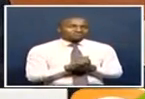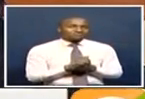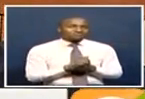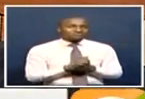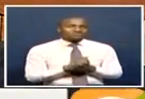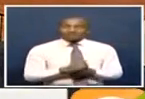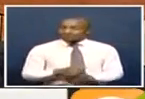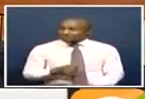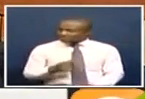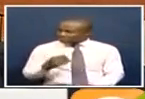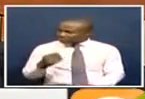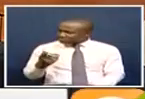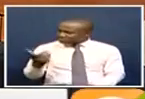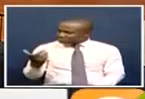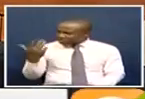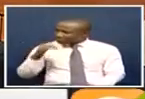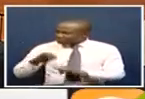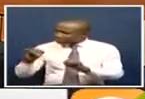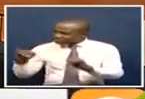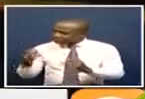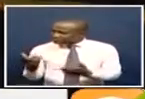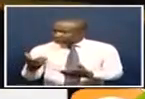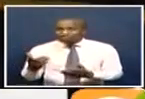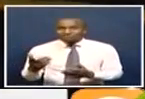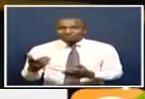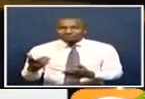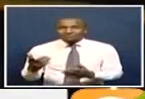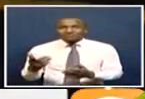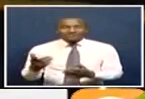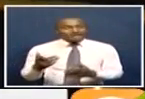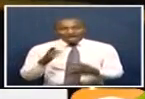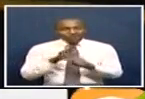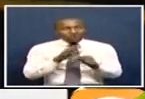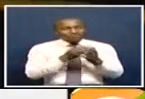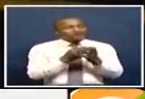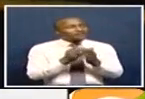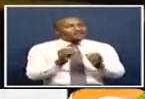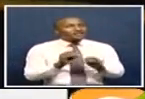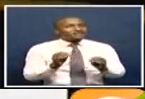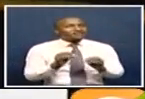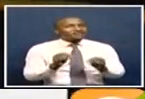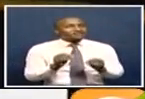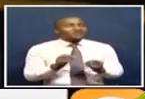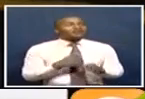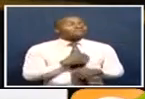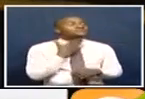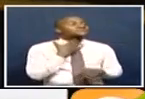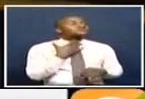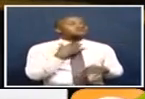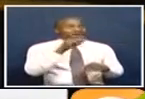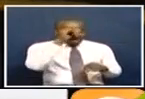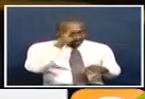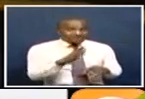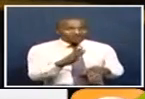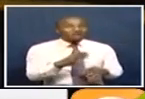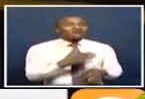the streets. Sweeping. And sweeping. And that can take a lot of money. Can people you? Just yes. look, I want to become a governor. After I've become